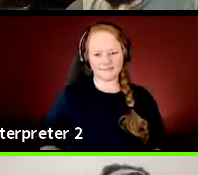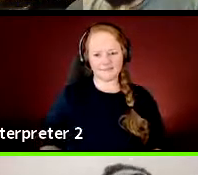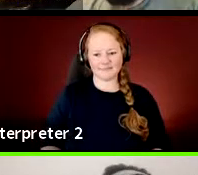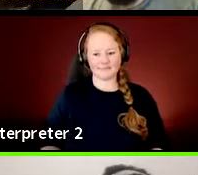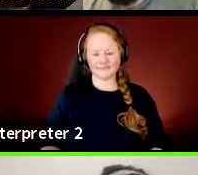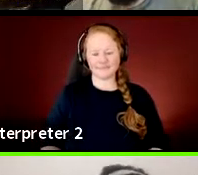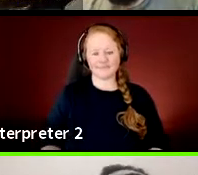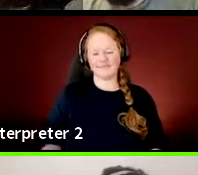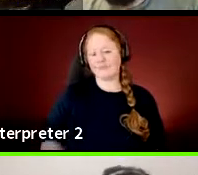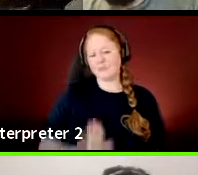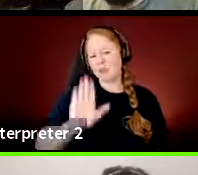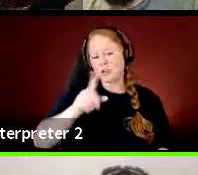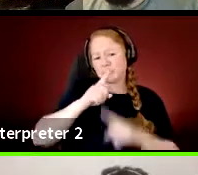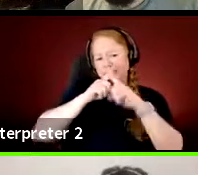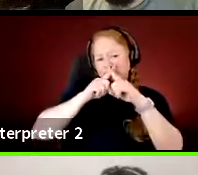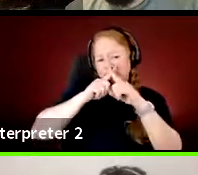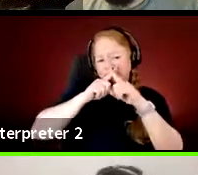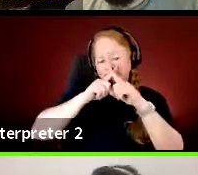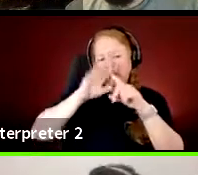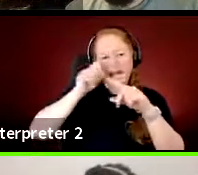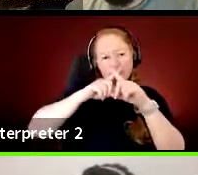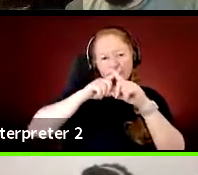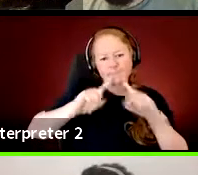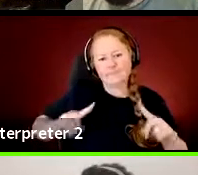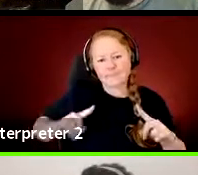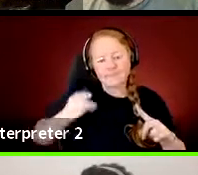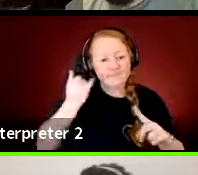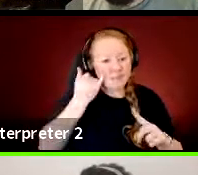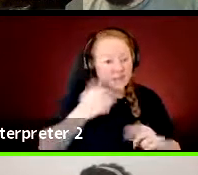Can you unmute if you're speaking?